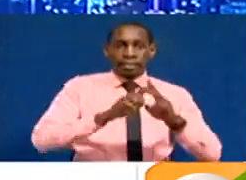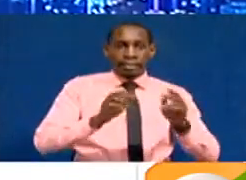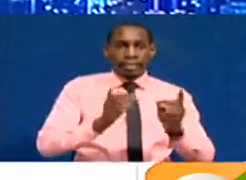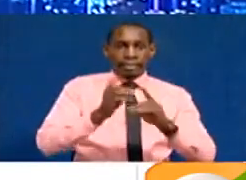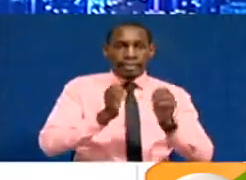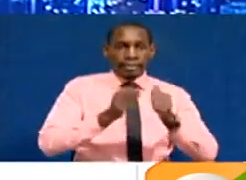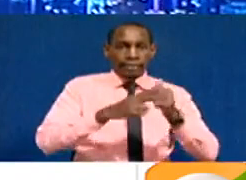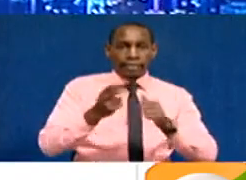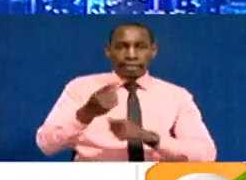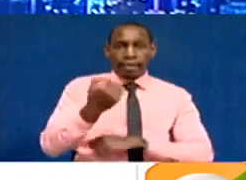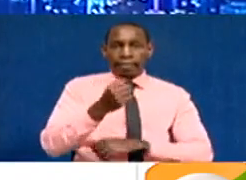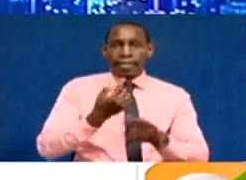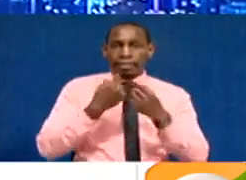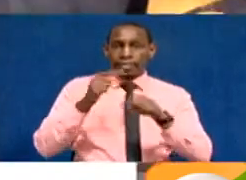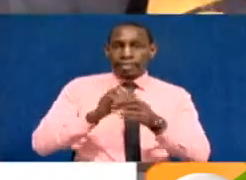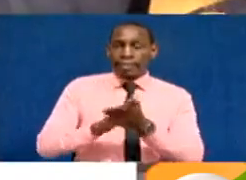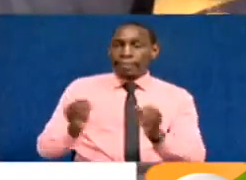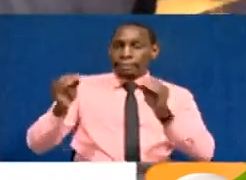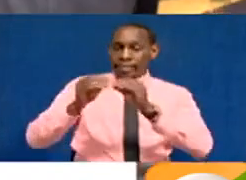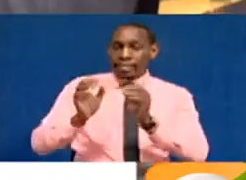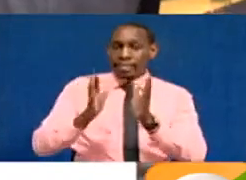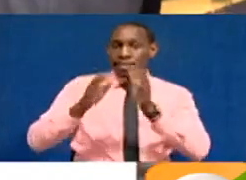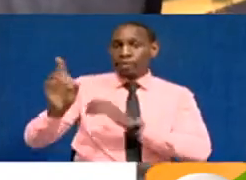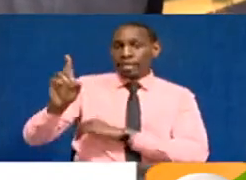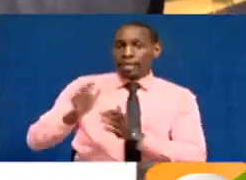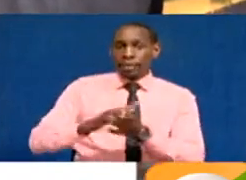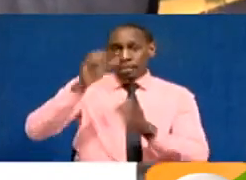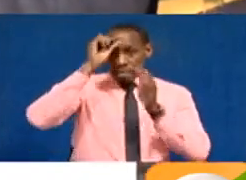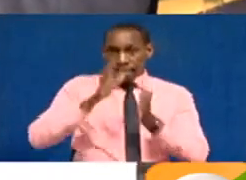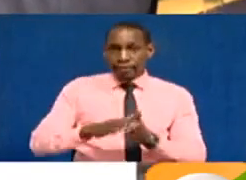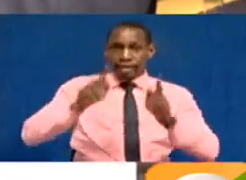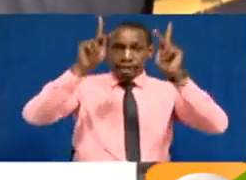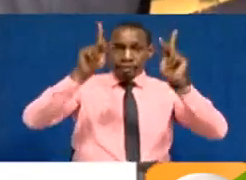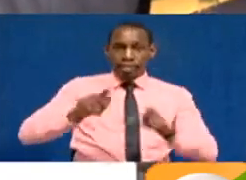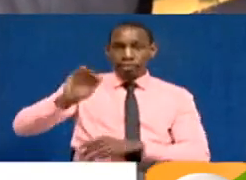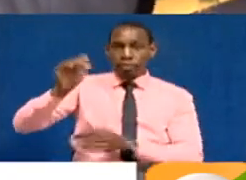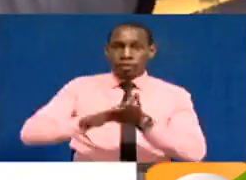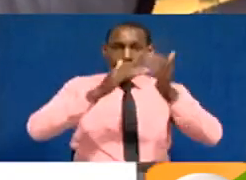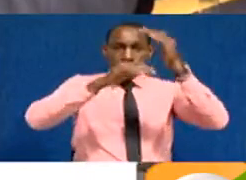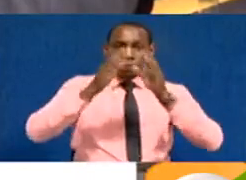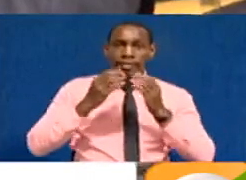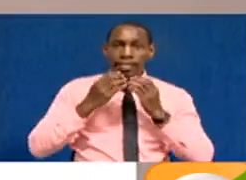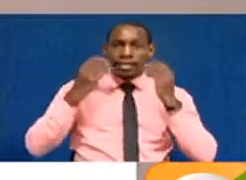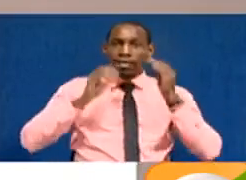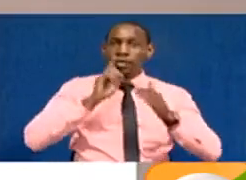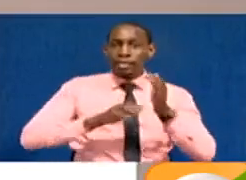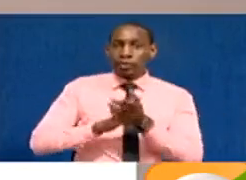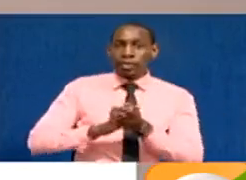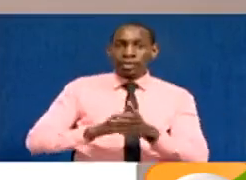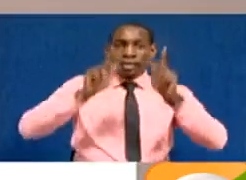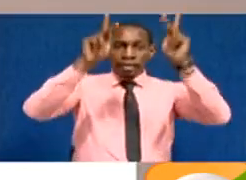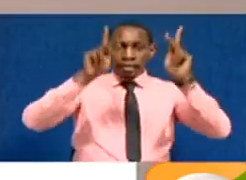17th of this month. Speaking during a cocktail event in Nairobi, the governor of Kisumu County, Professor Anyang Nyong'o, says the